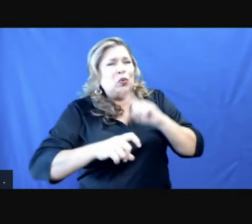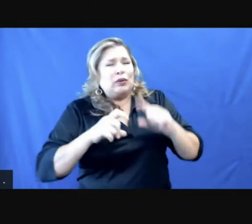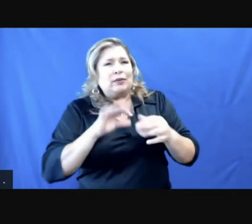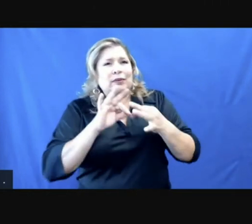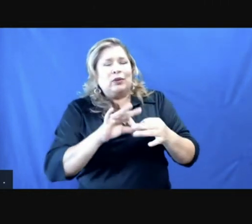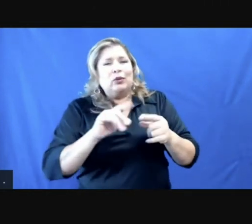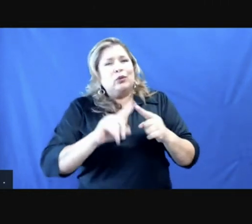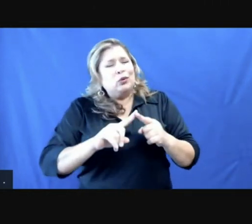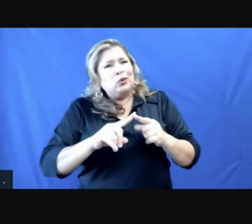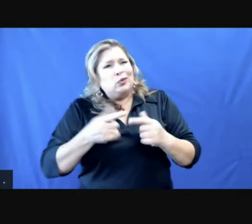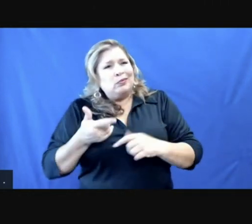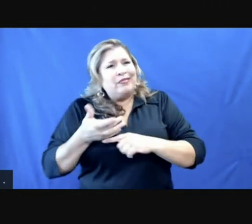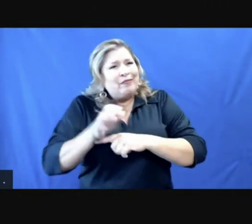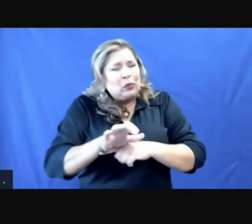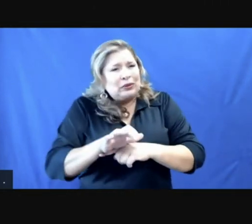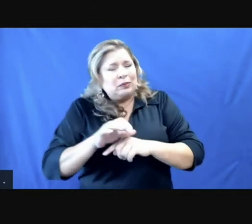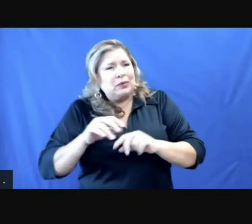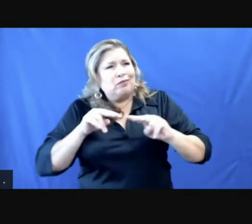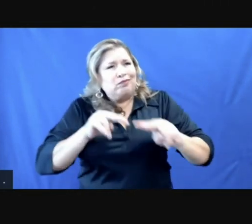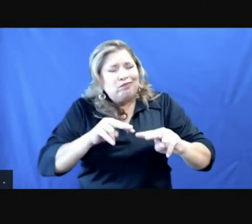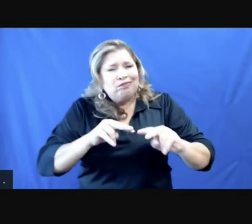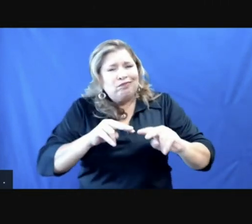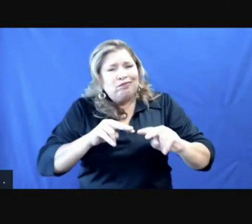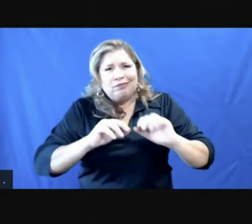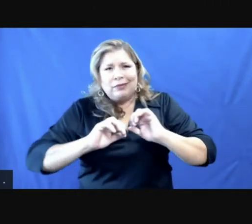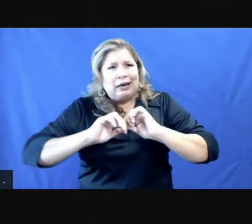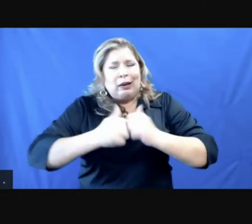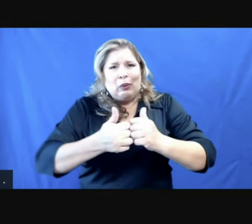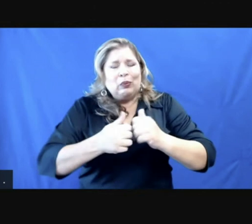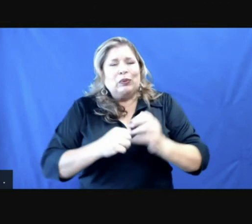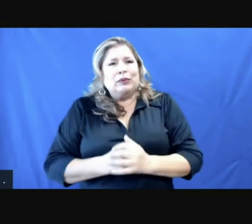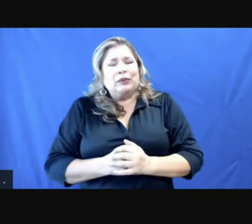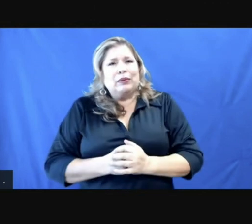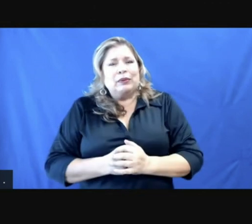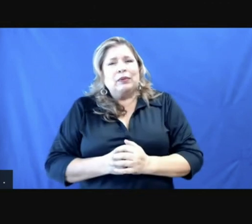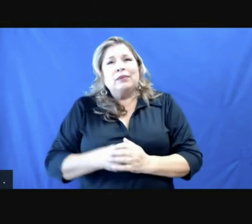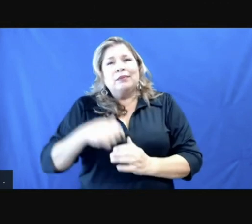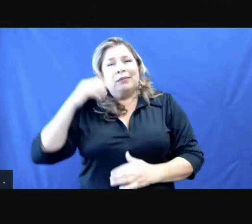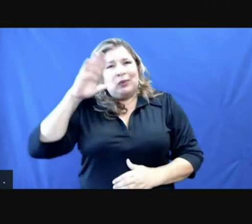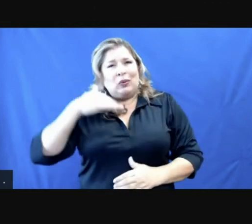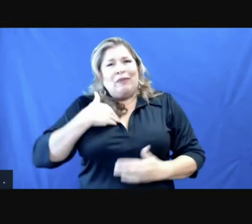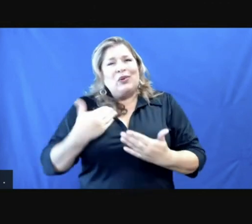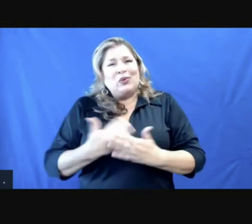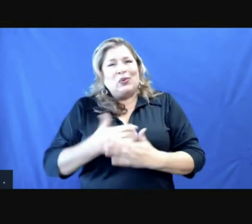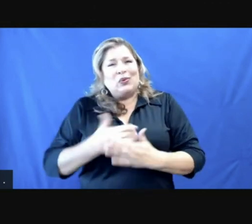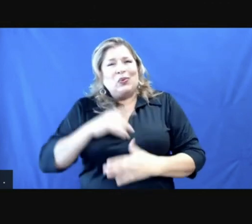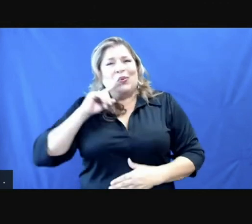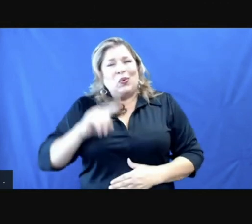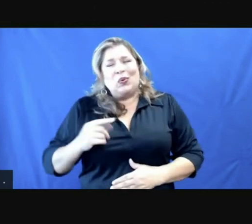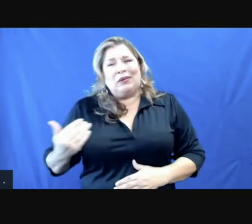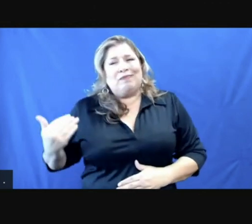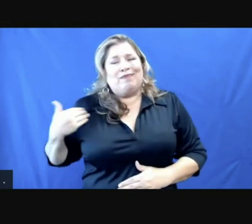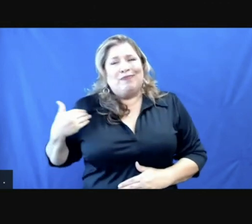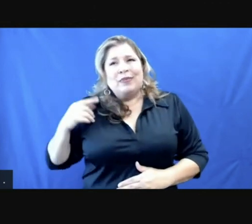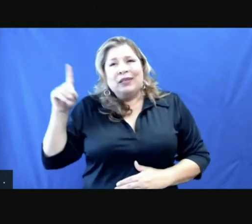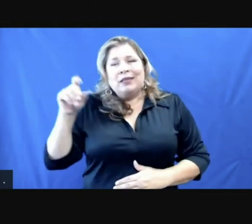We've already had or seen some reaction about the new order that went out. The Sacramento Sheriff, Scott Jones, basically said